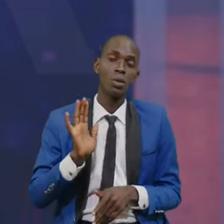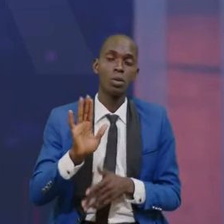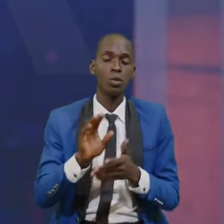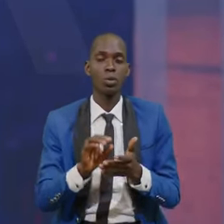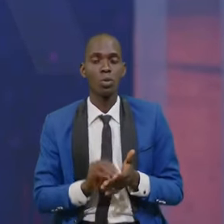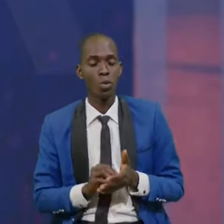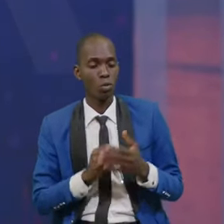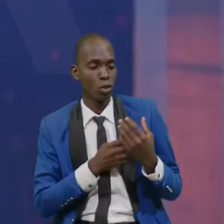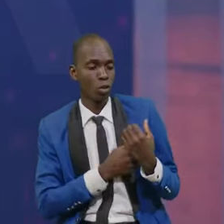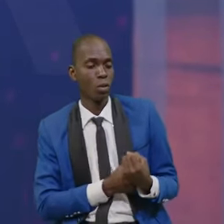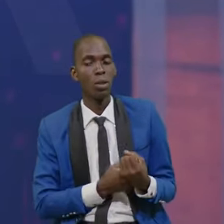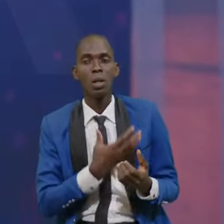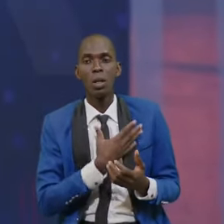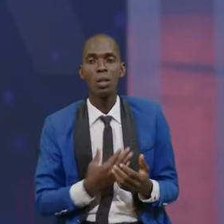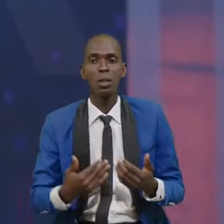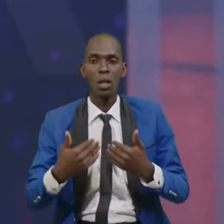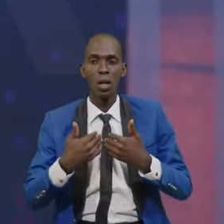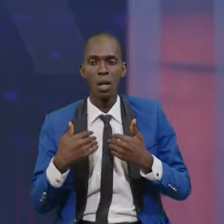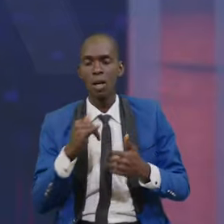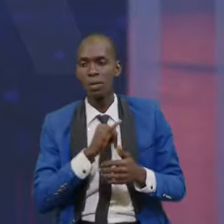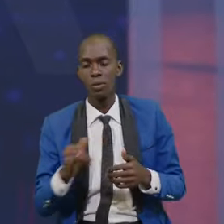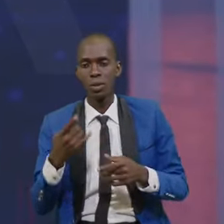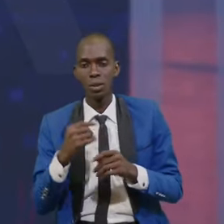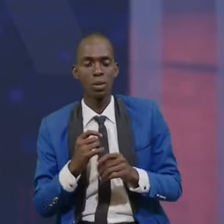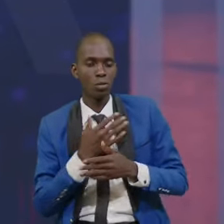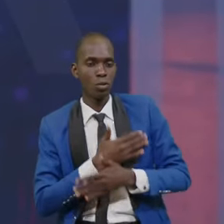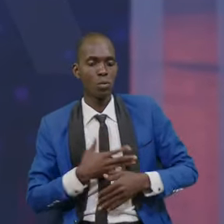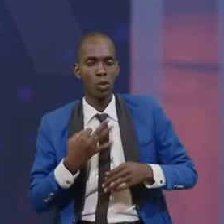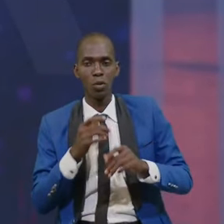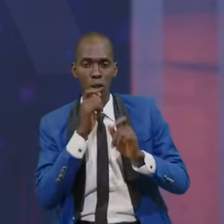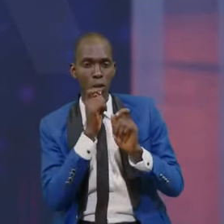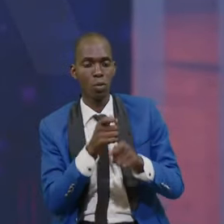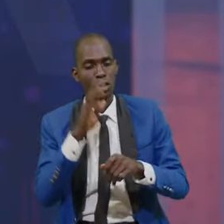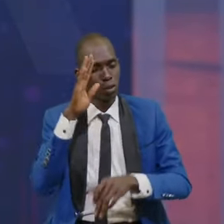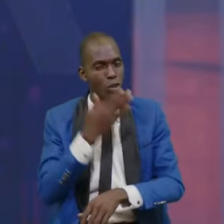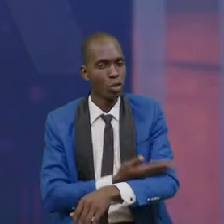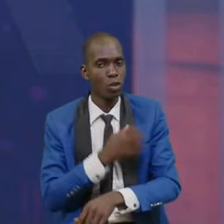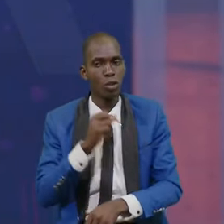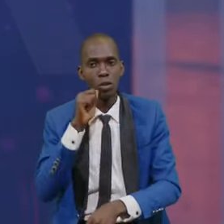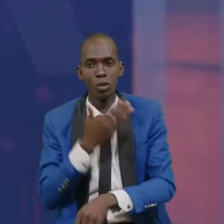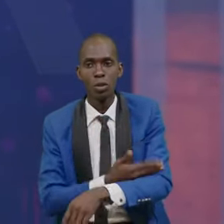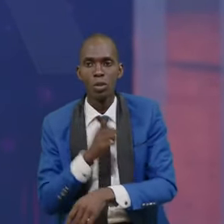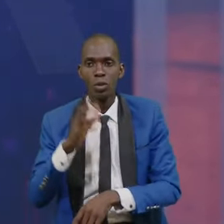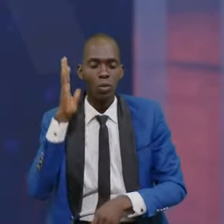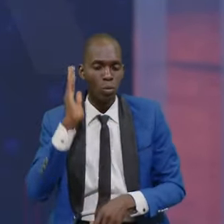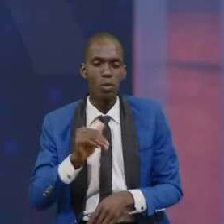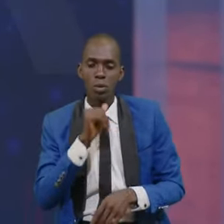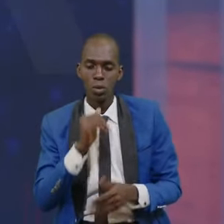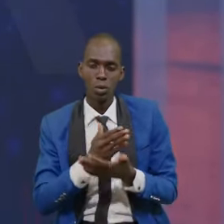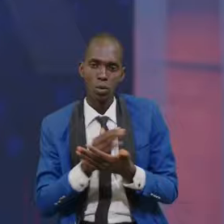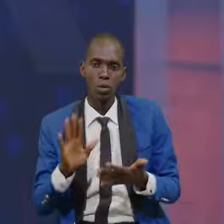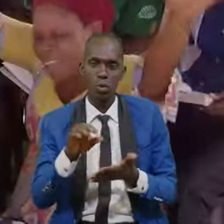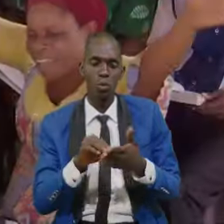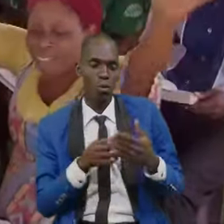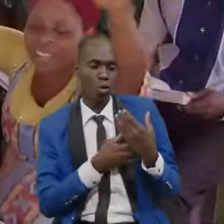is having the recompense of reward. Sons and daughters, you'll not cast away your